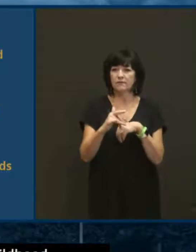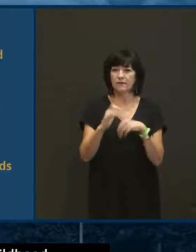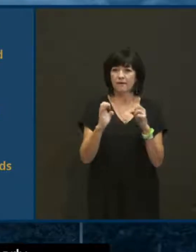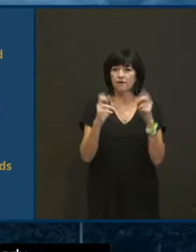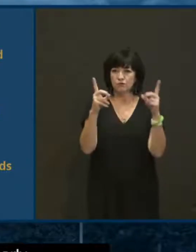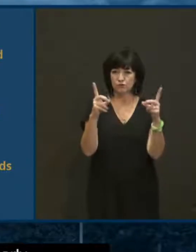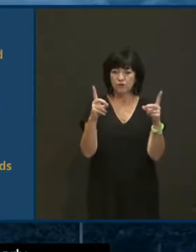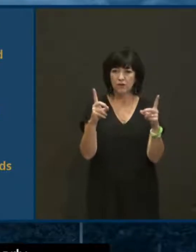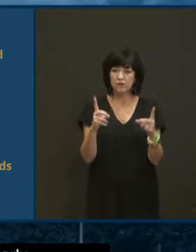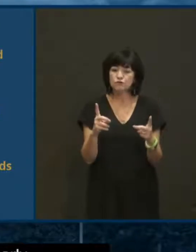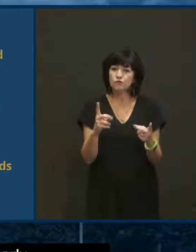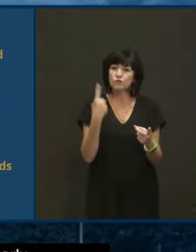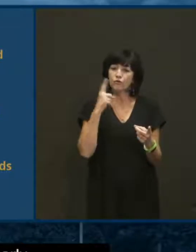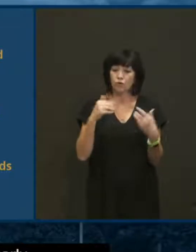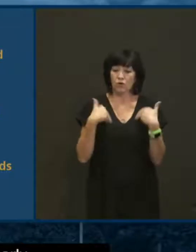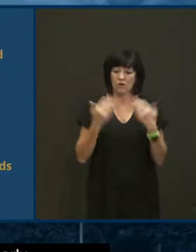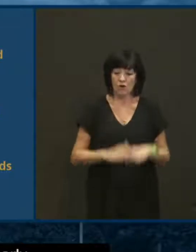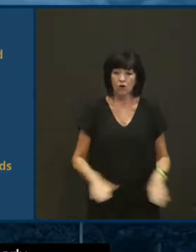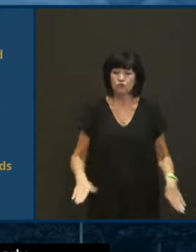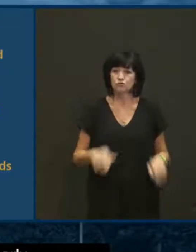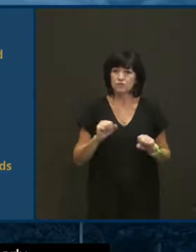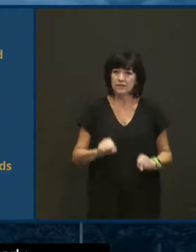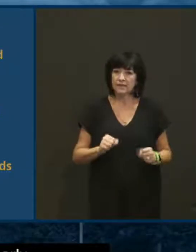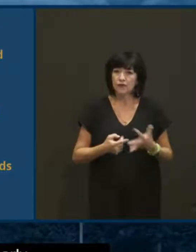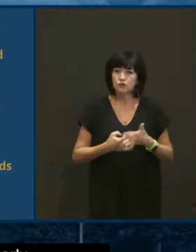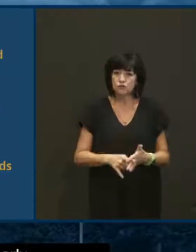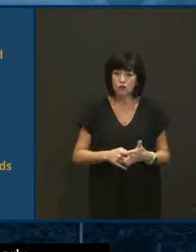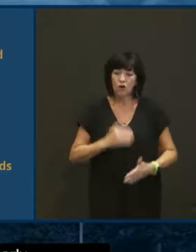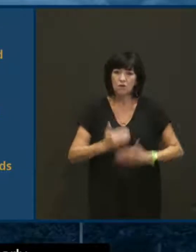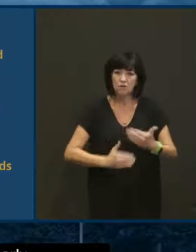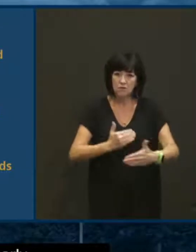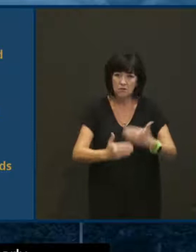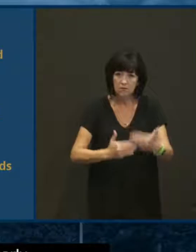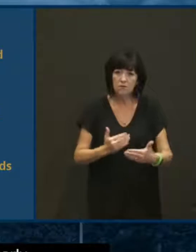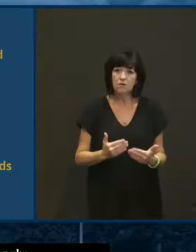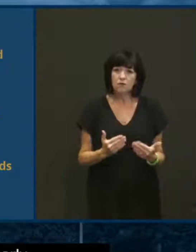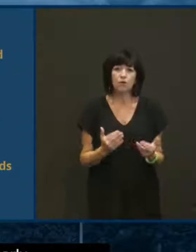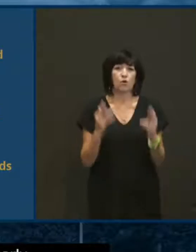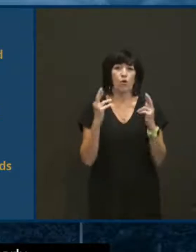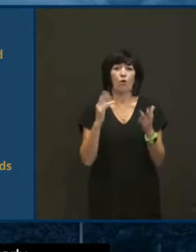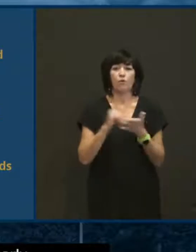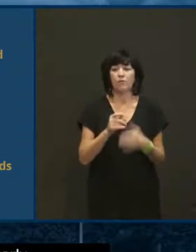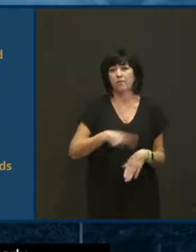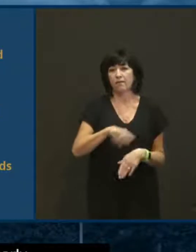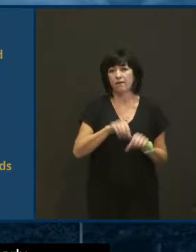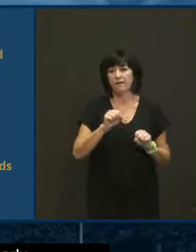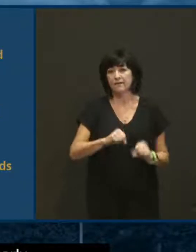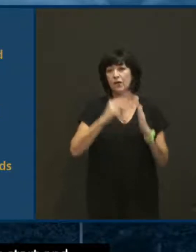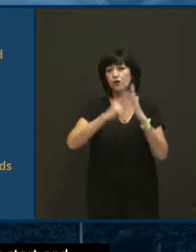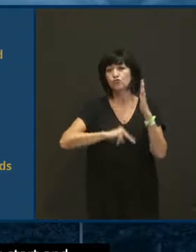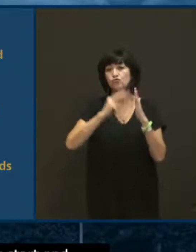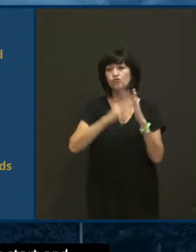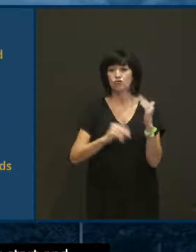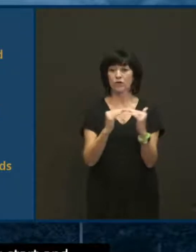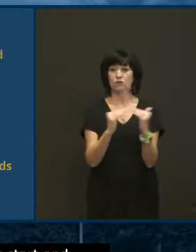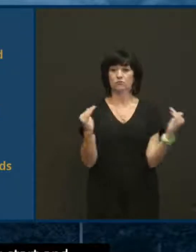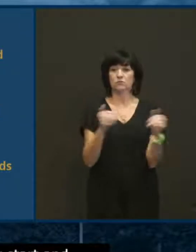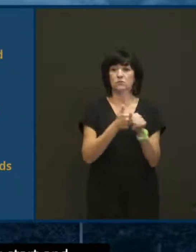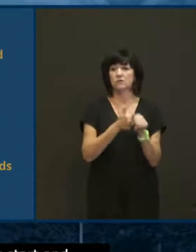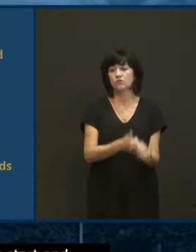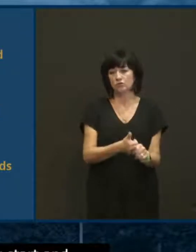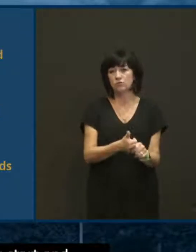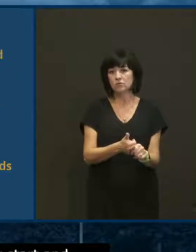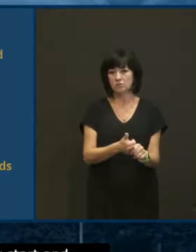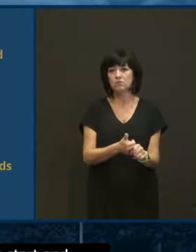strong start so that they can read at grade level by grade 3. To provide full funding for